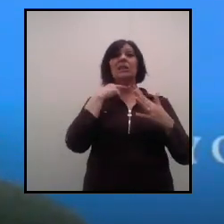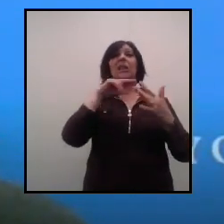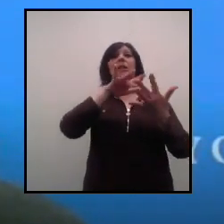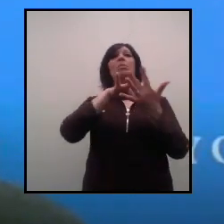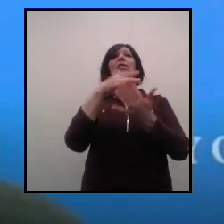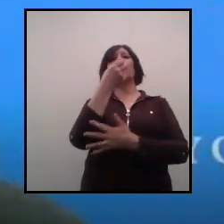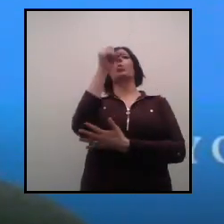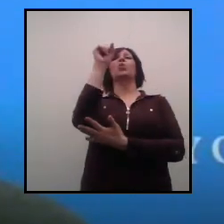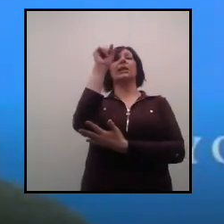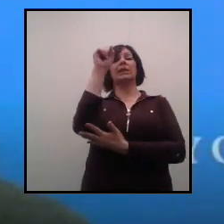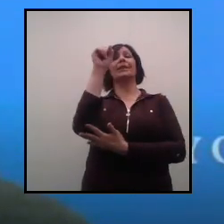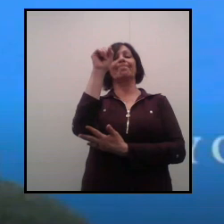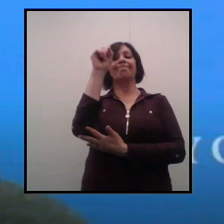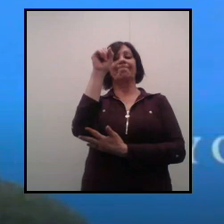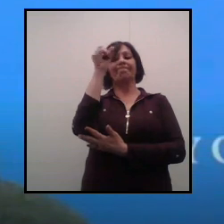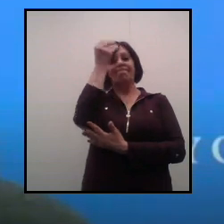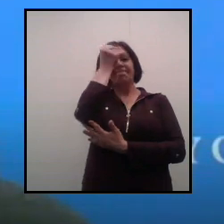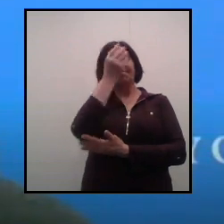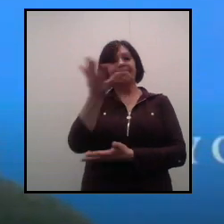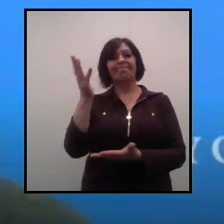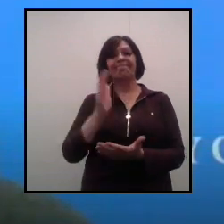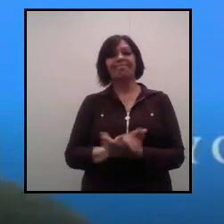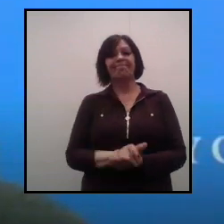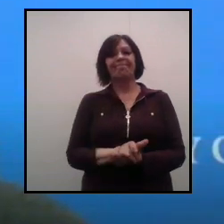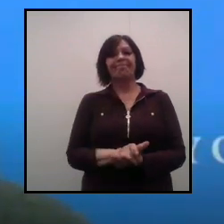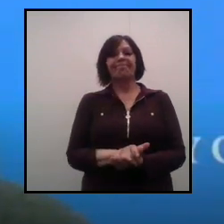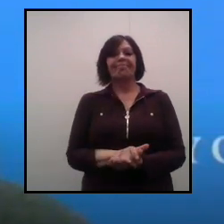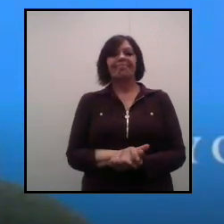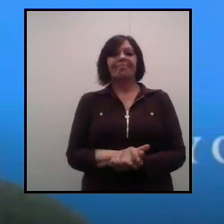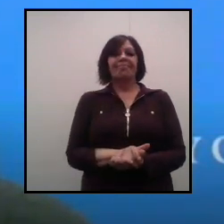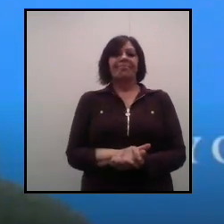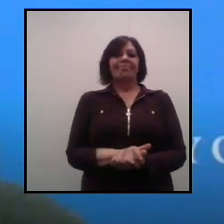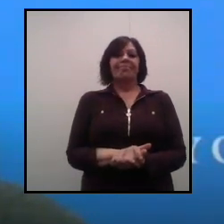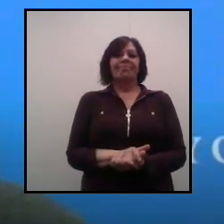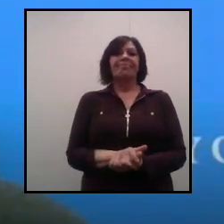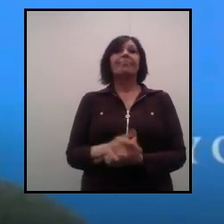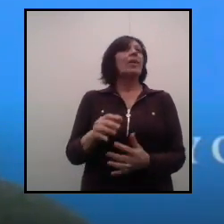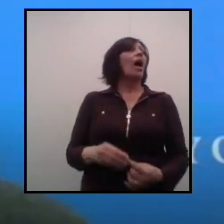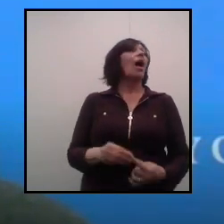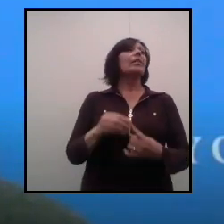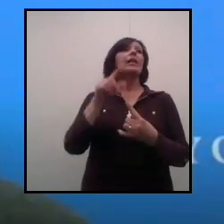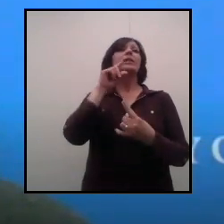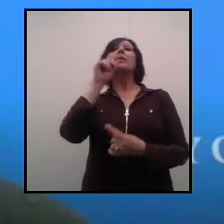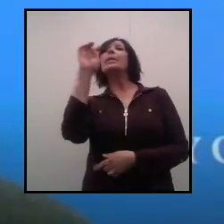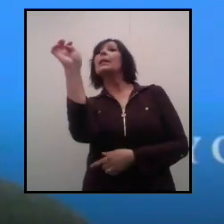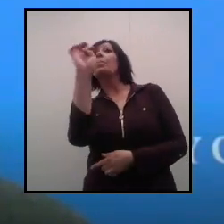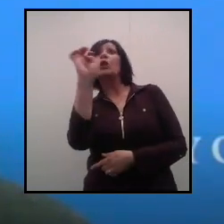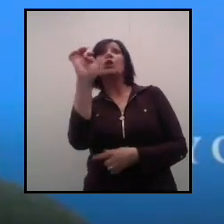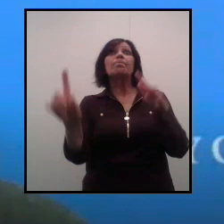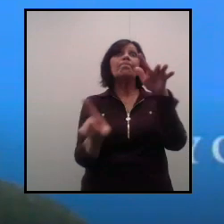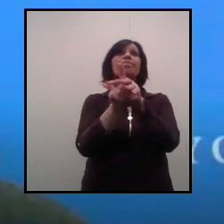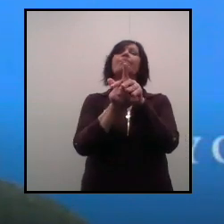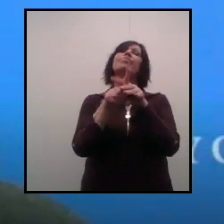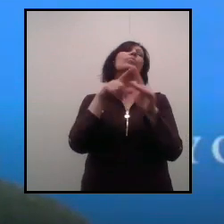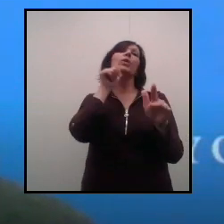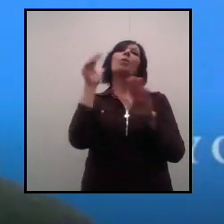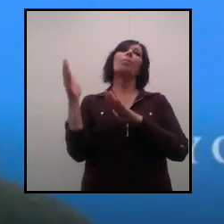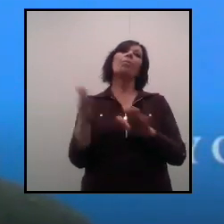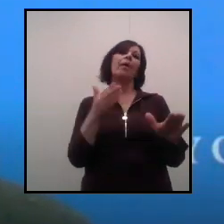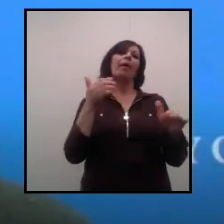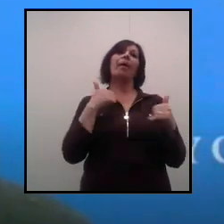just suggest you don't do that. Unless we have some important emergency news to talk about, we do not plan on